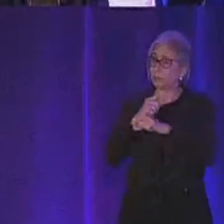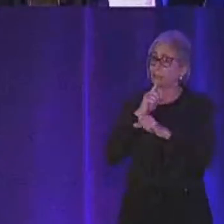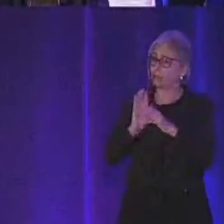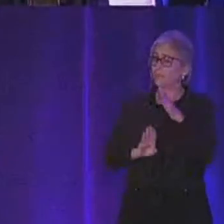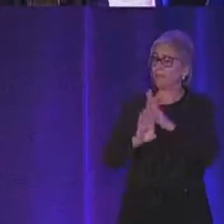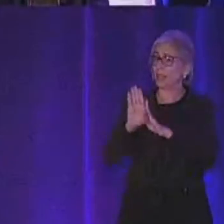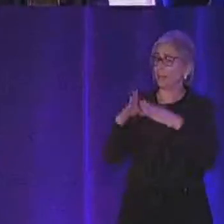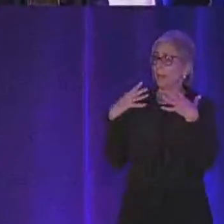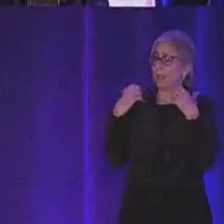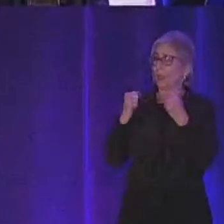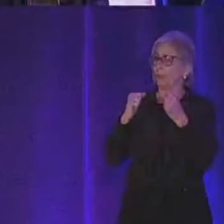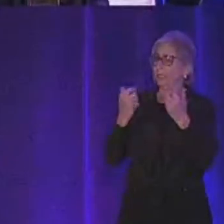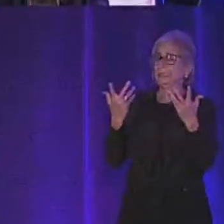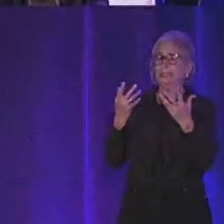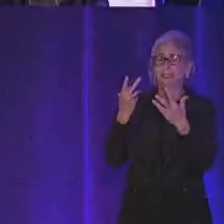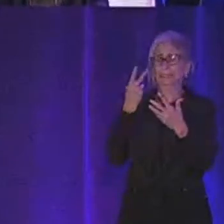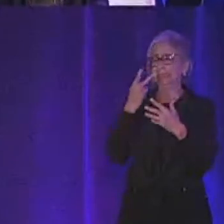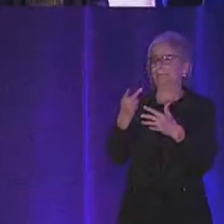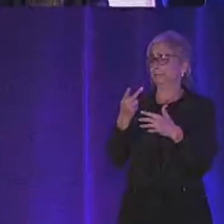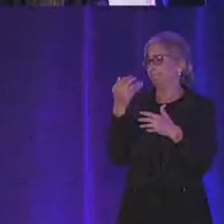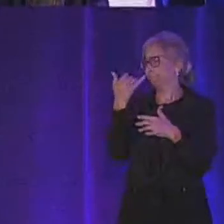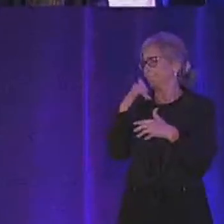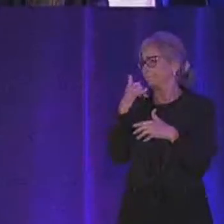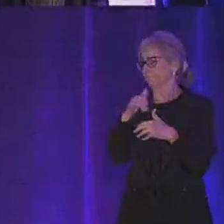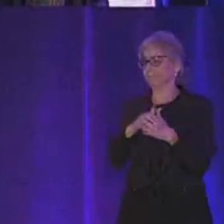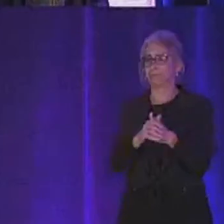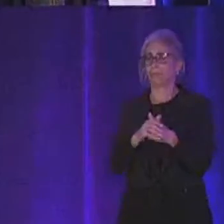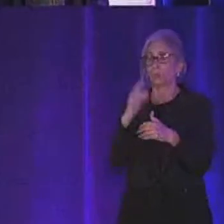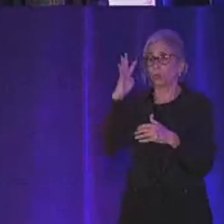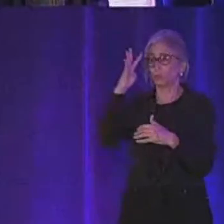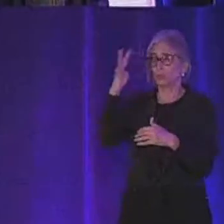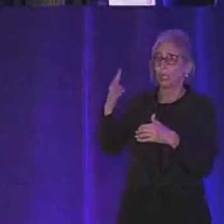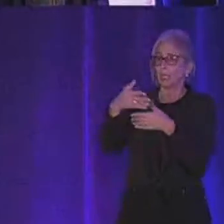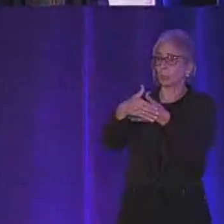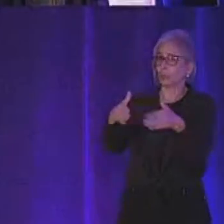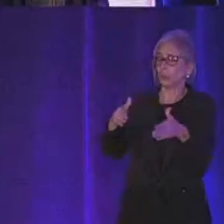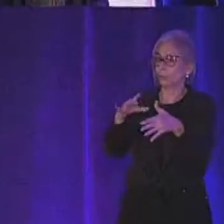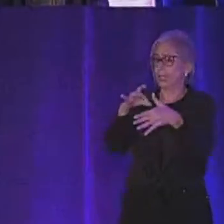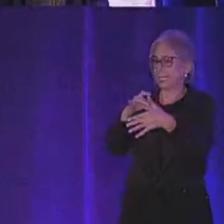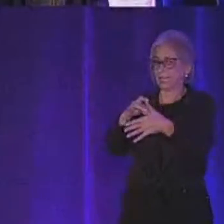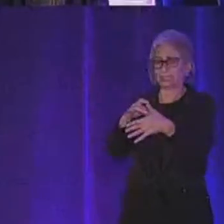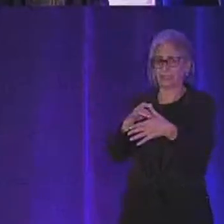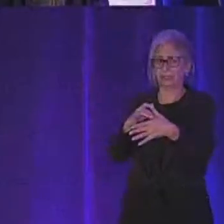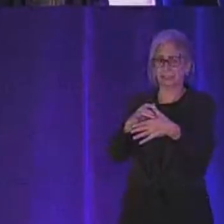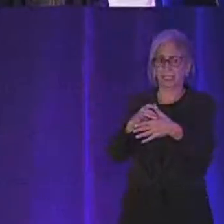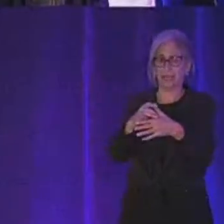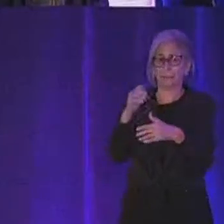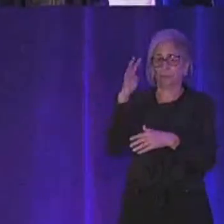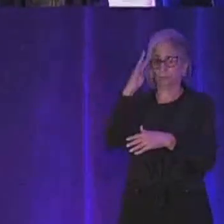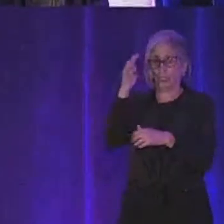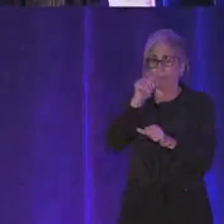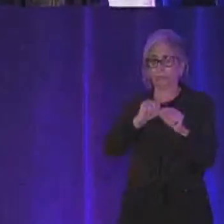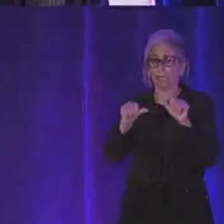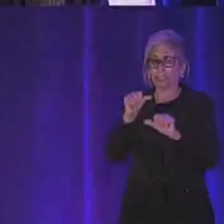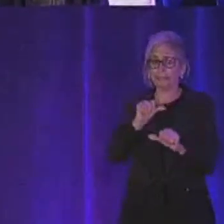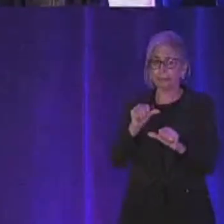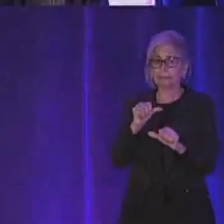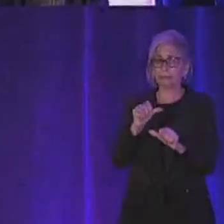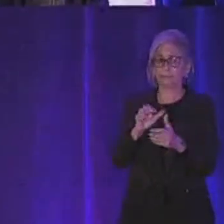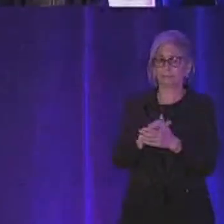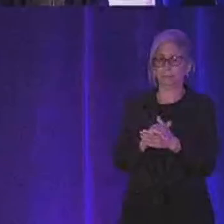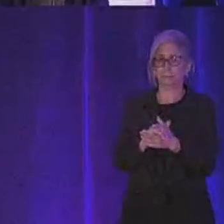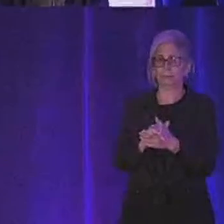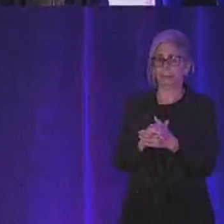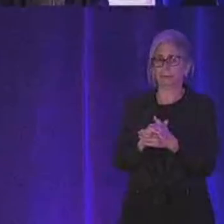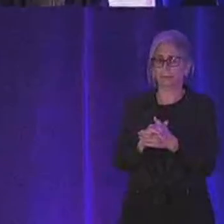health, how ridiculous it is. We'll create room context. So I'm gonna create a client, which is,